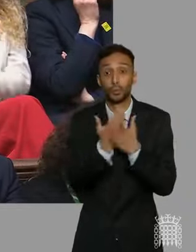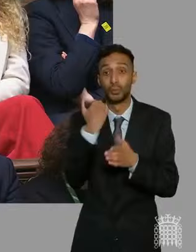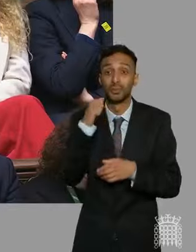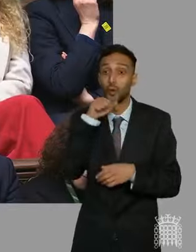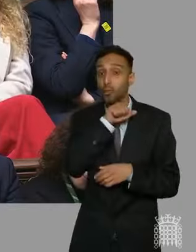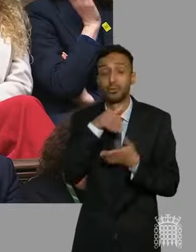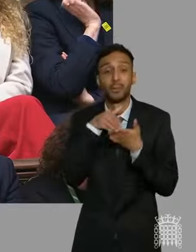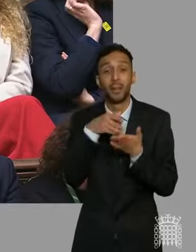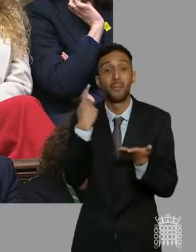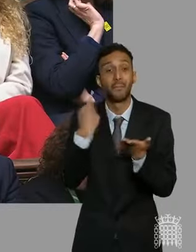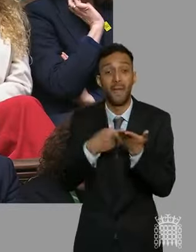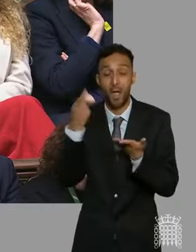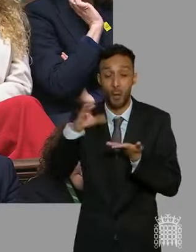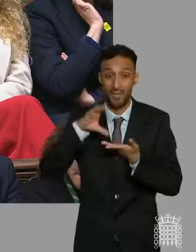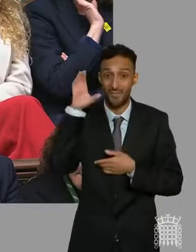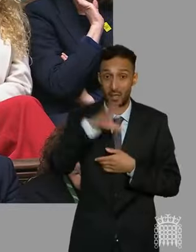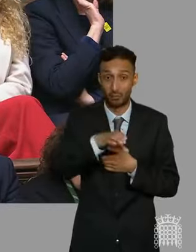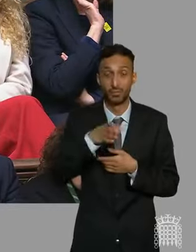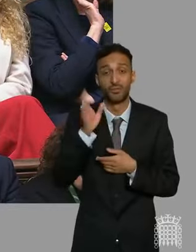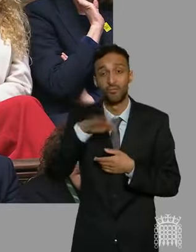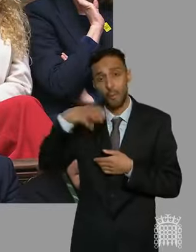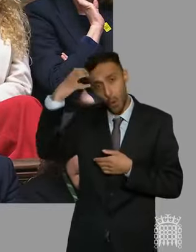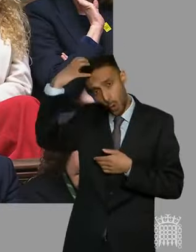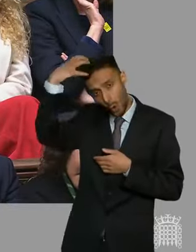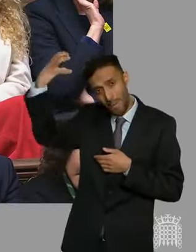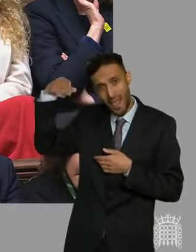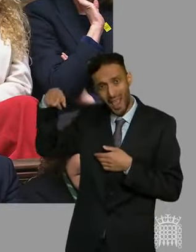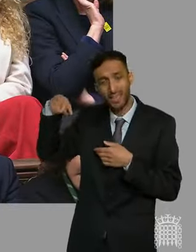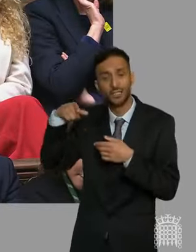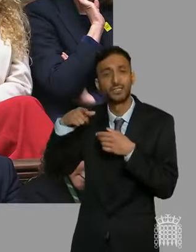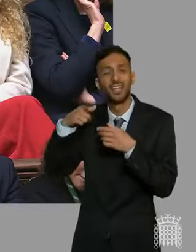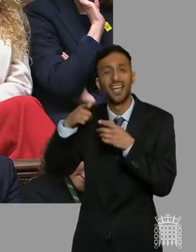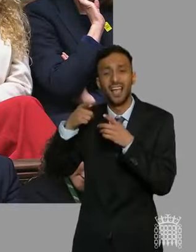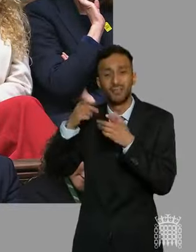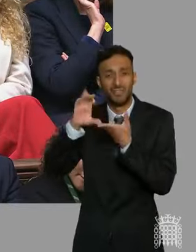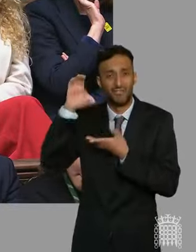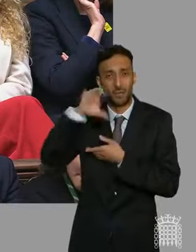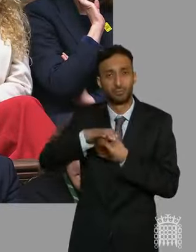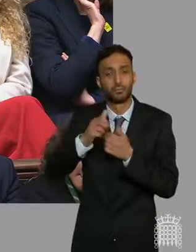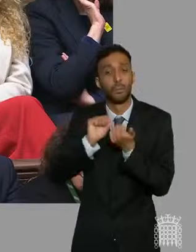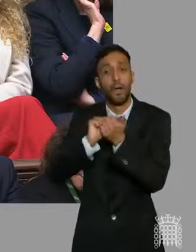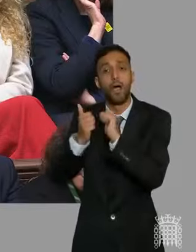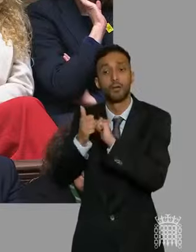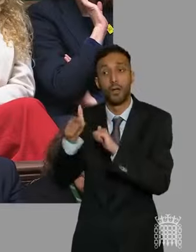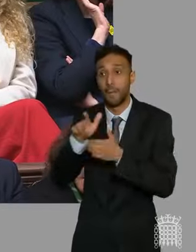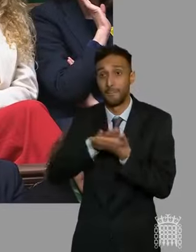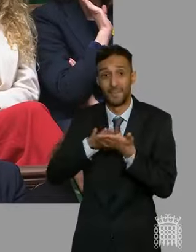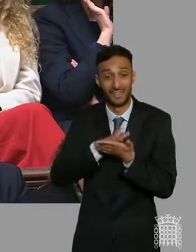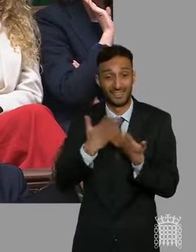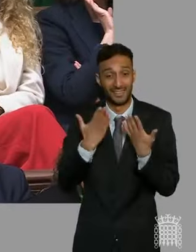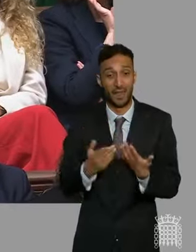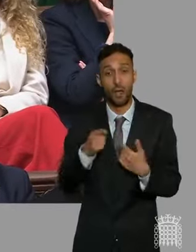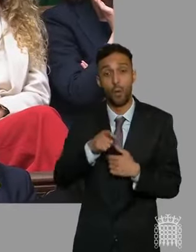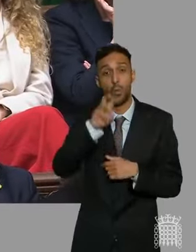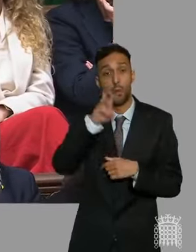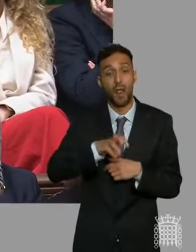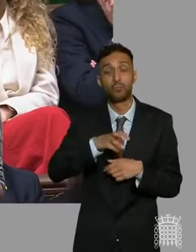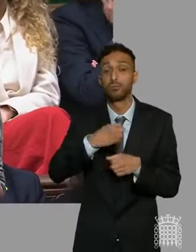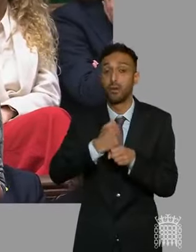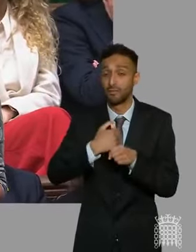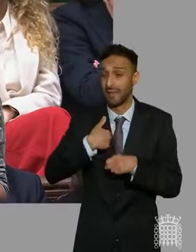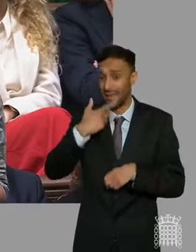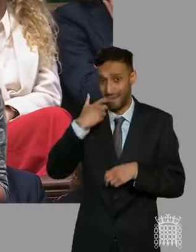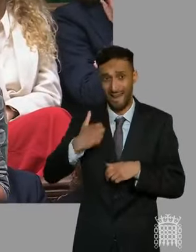Bute Energy and Green Gen Cymru can take forward the bold ambition to achieve 100% green electricity production by 2035